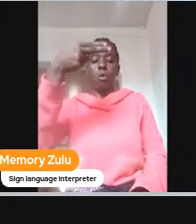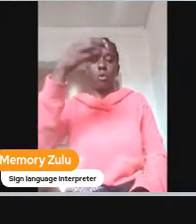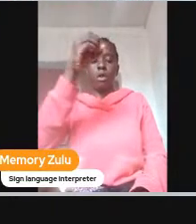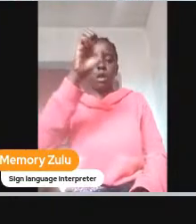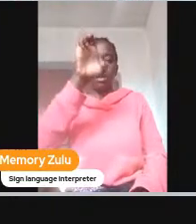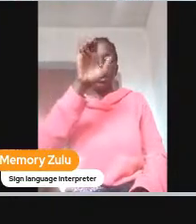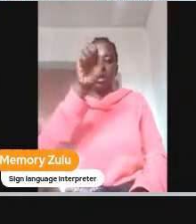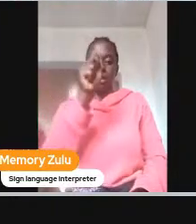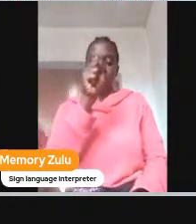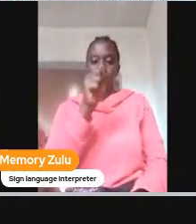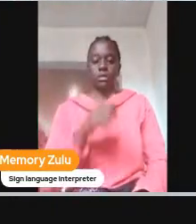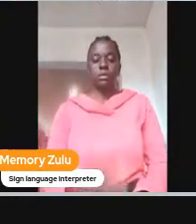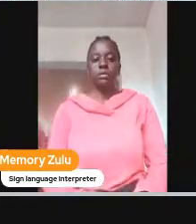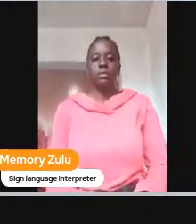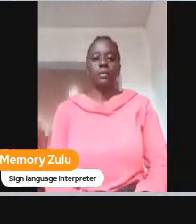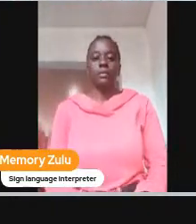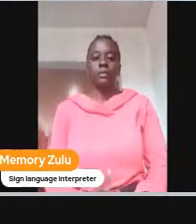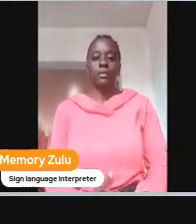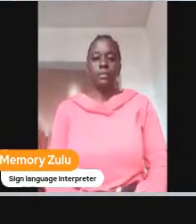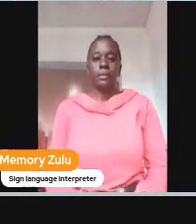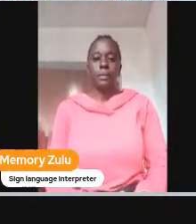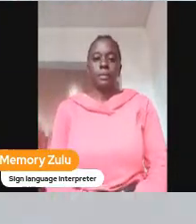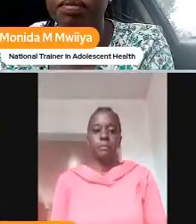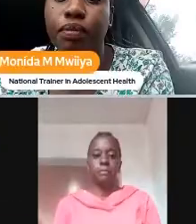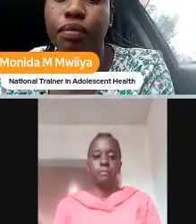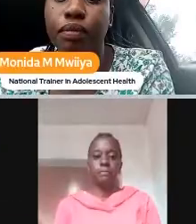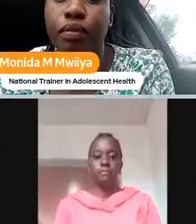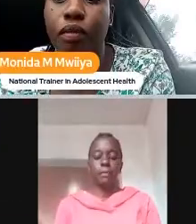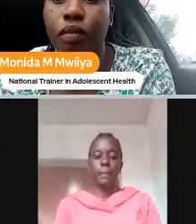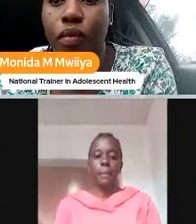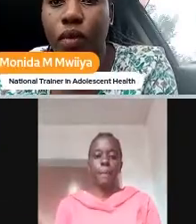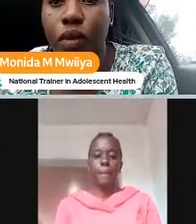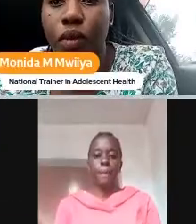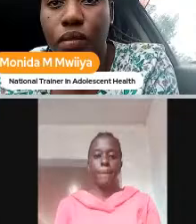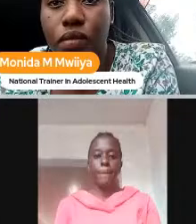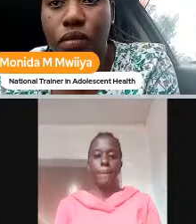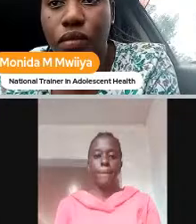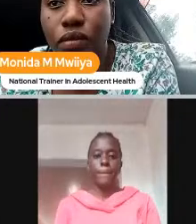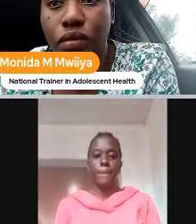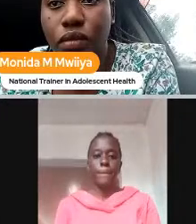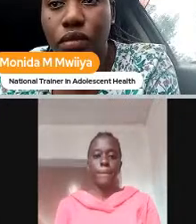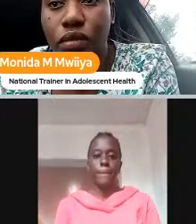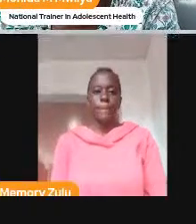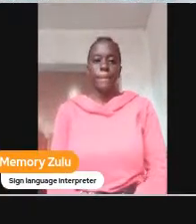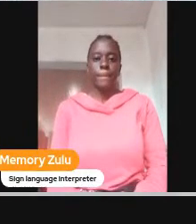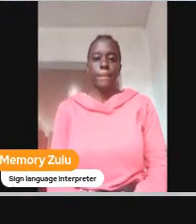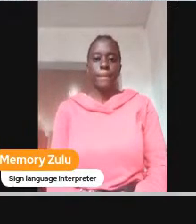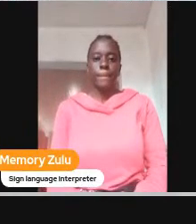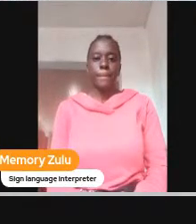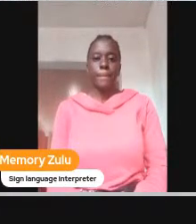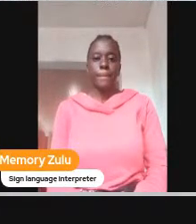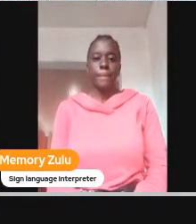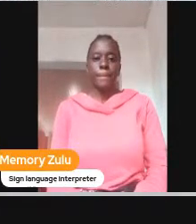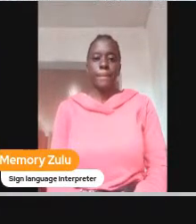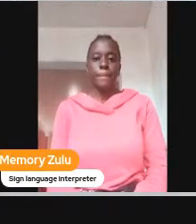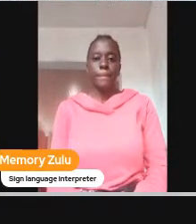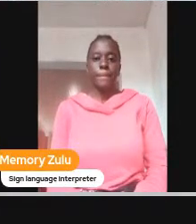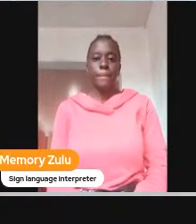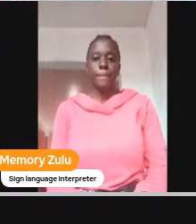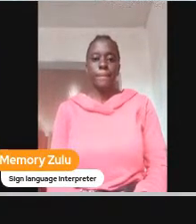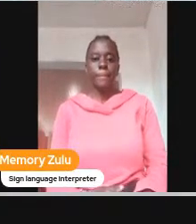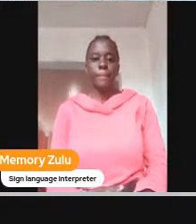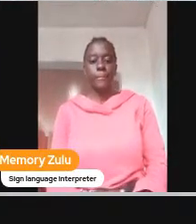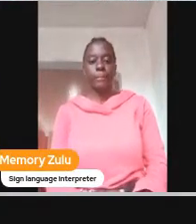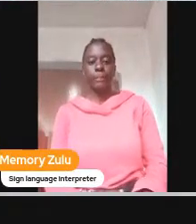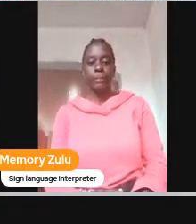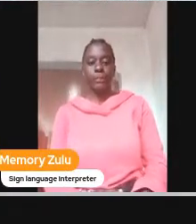So I think we lost Sarah. She keeps dropping off. So Monita, could you please talk about the signs and symptoms that people should be